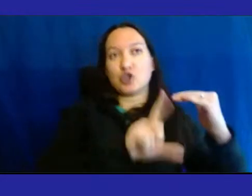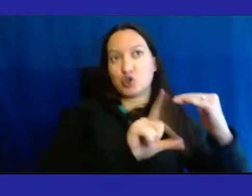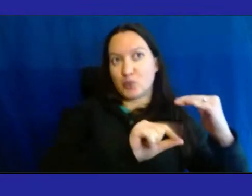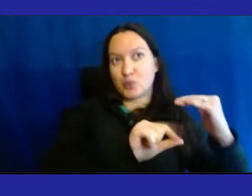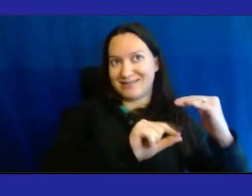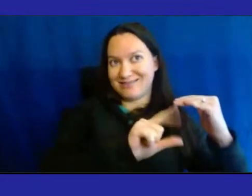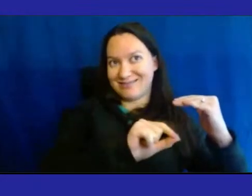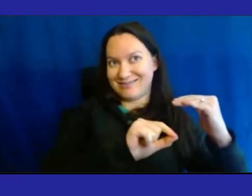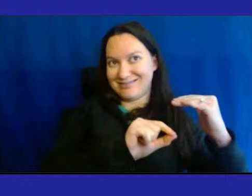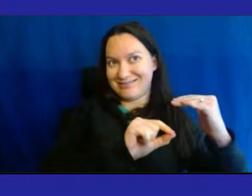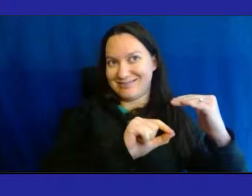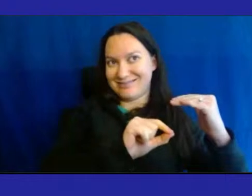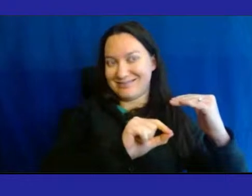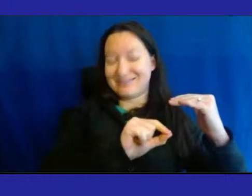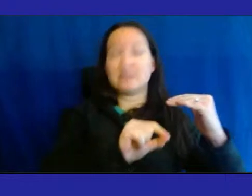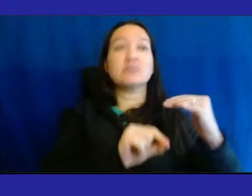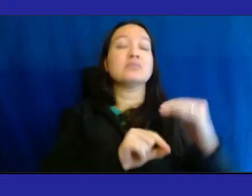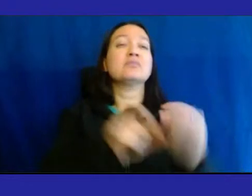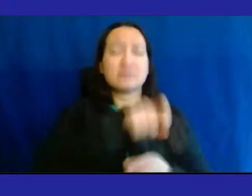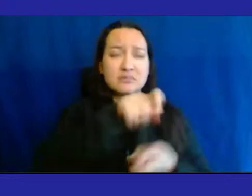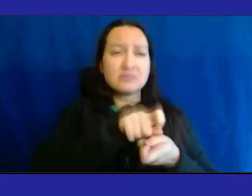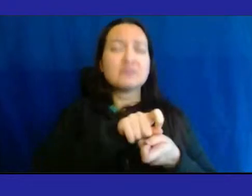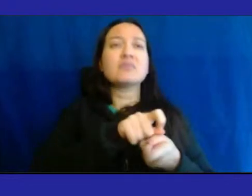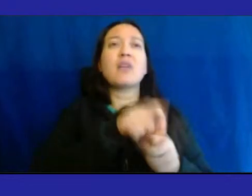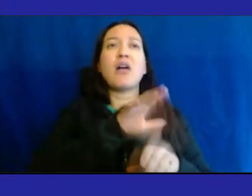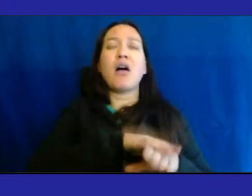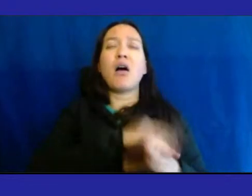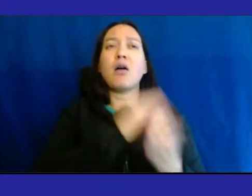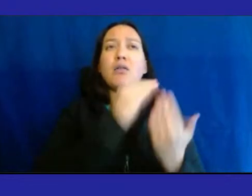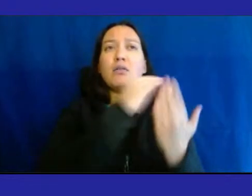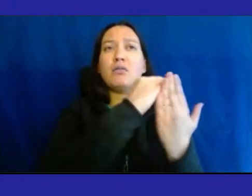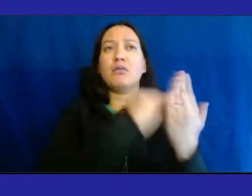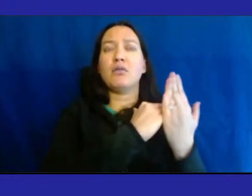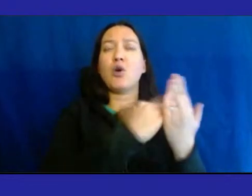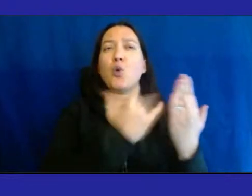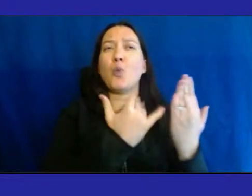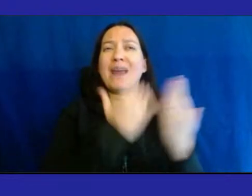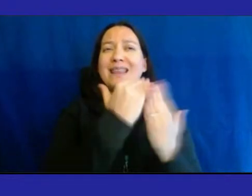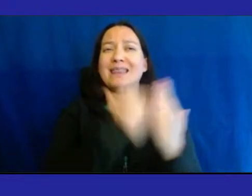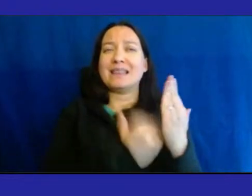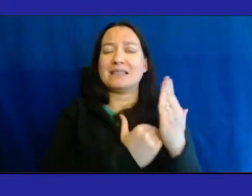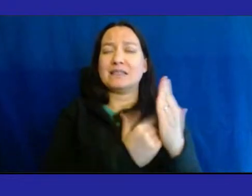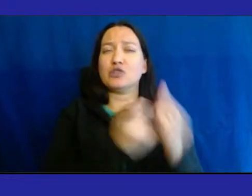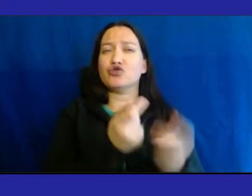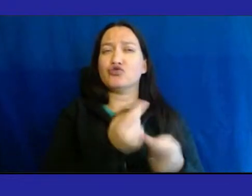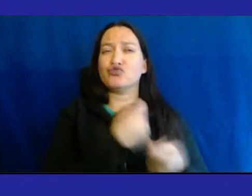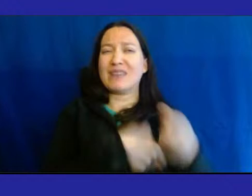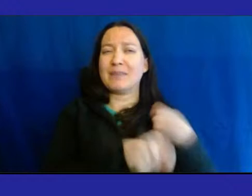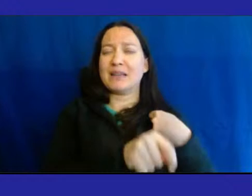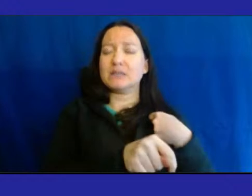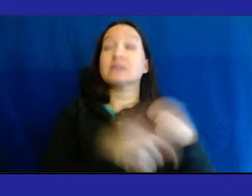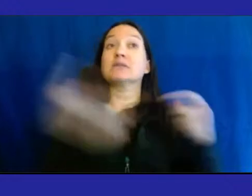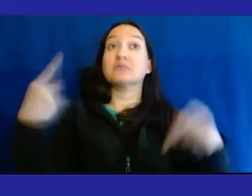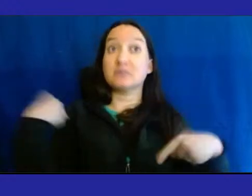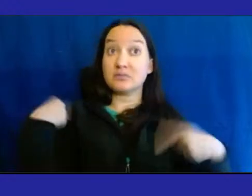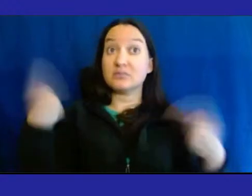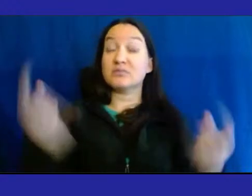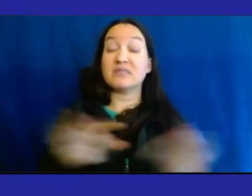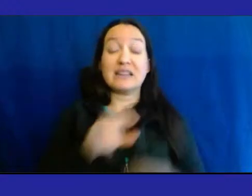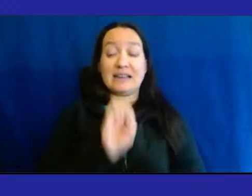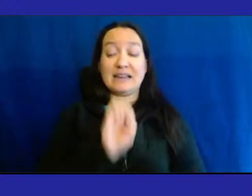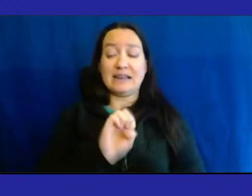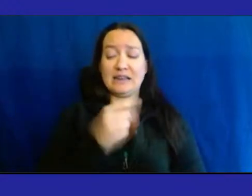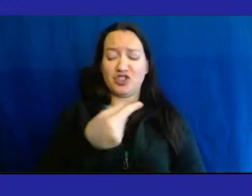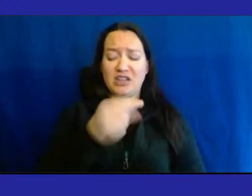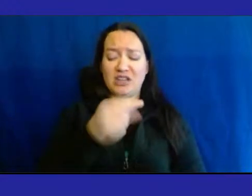criterion for getting onto the wait list for a kidney transplant has historically been EGFR less